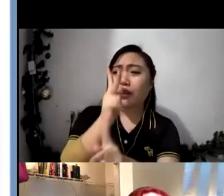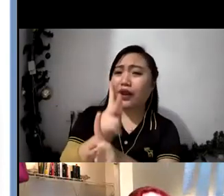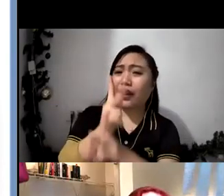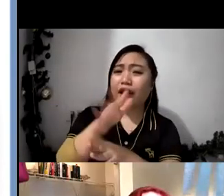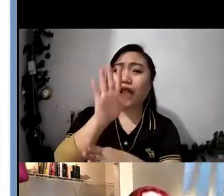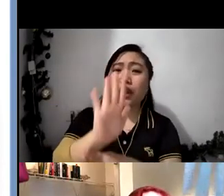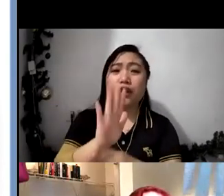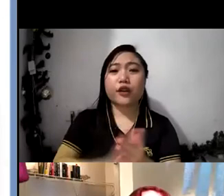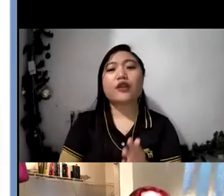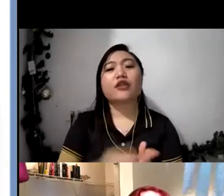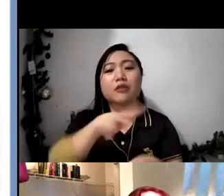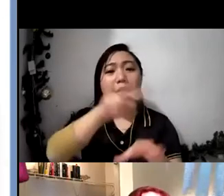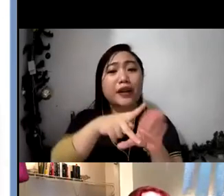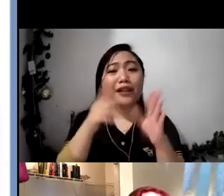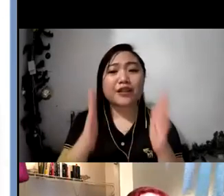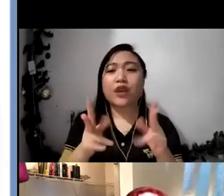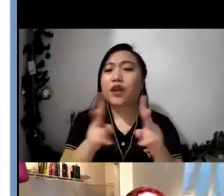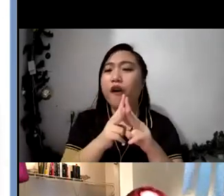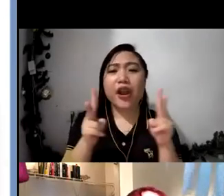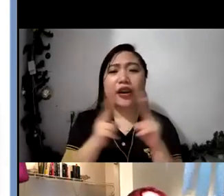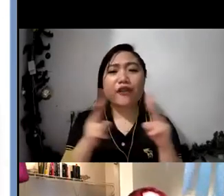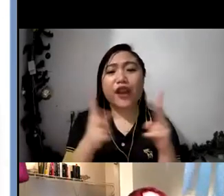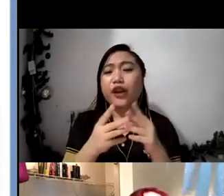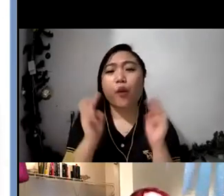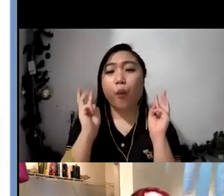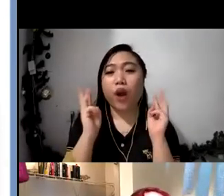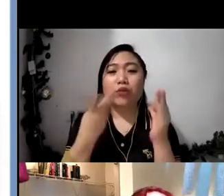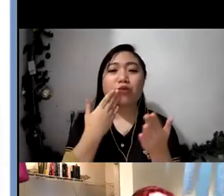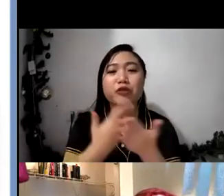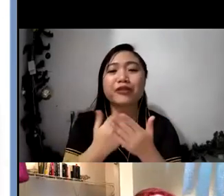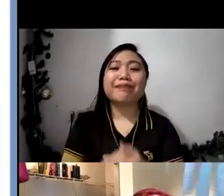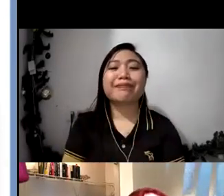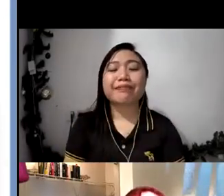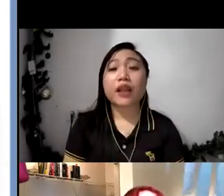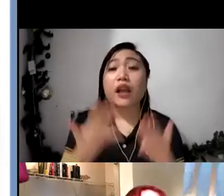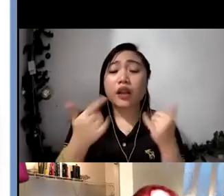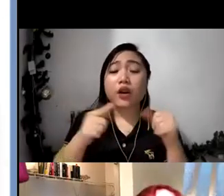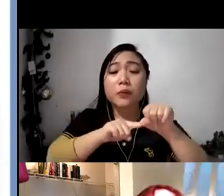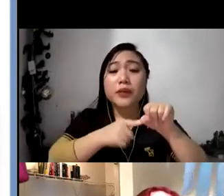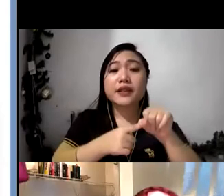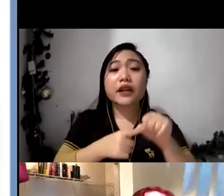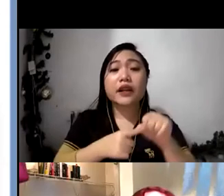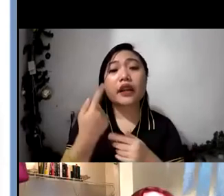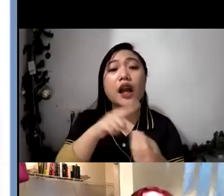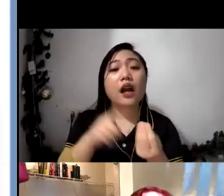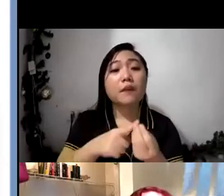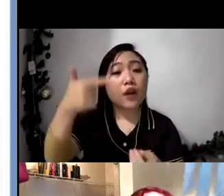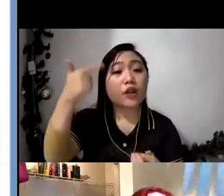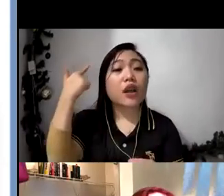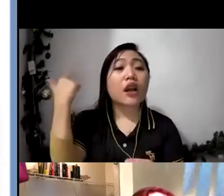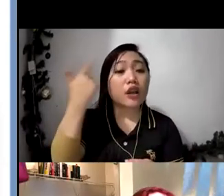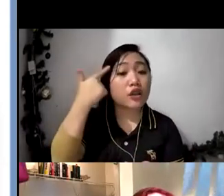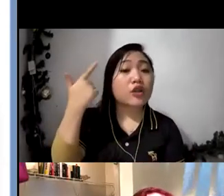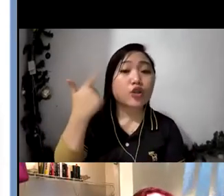webinar setting. That's actually very, very commendable. Now we will be starting now with gender sensitivity and awareness for